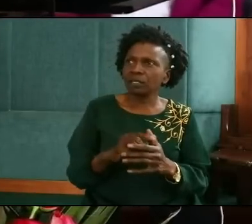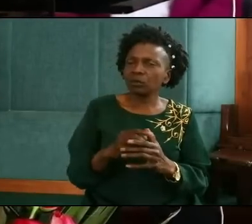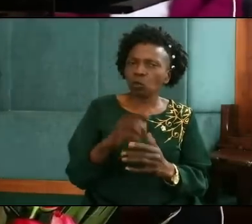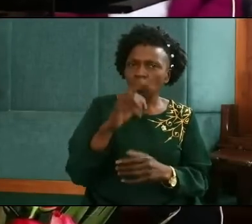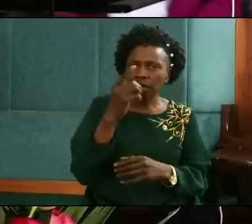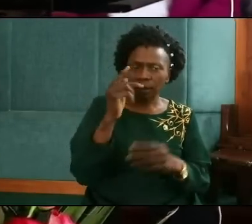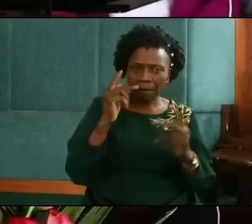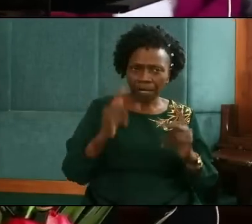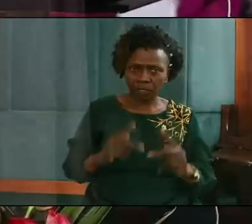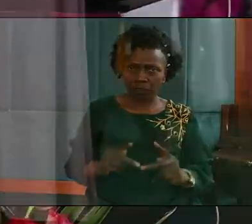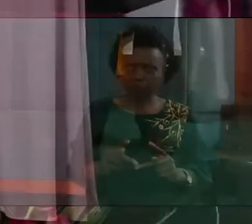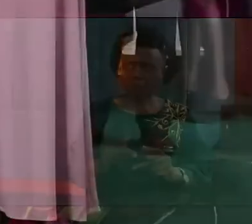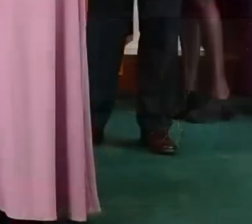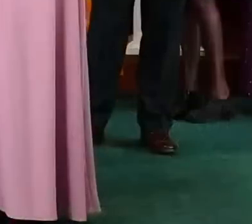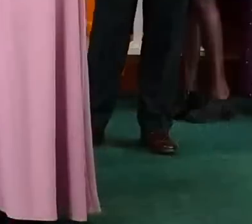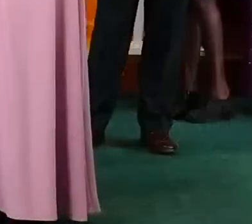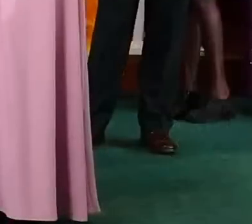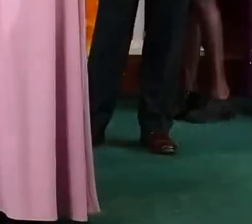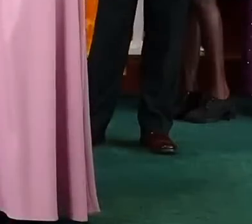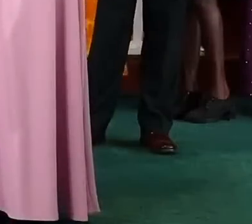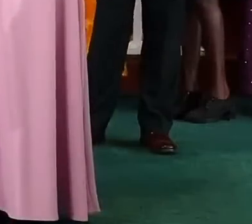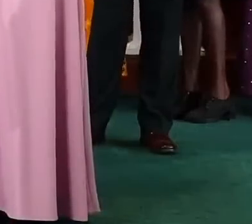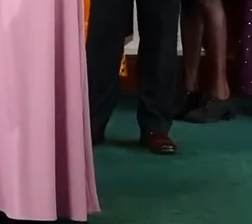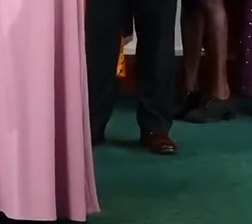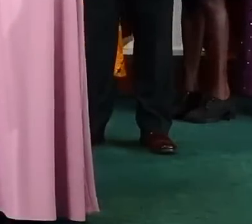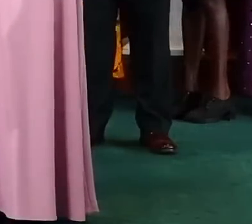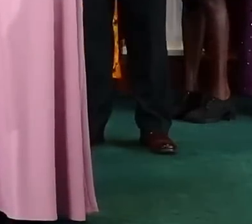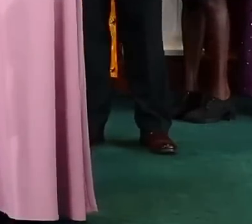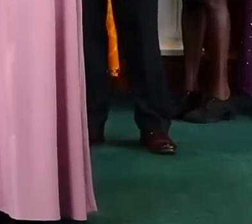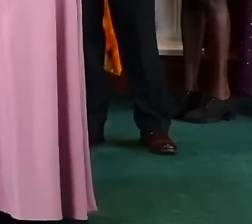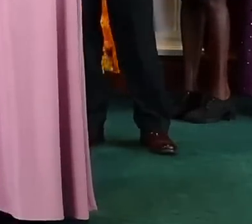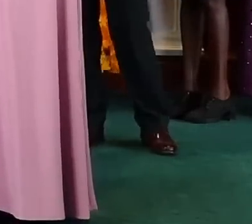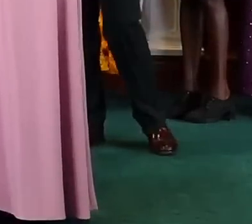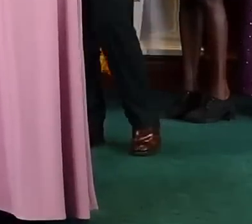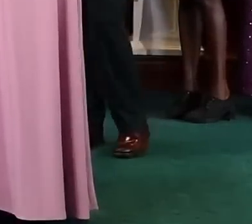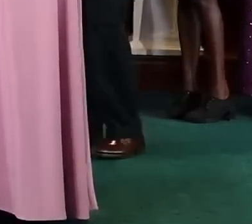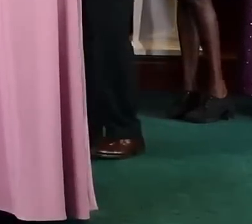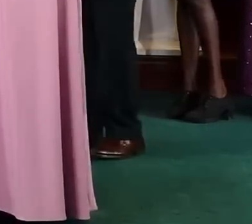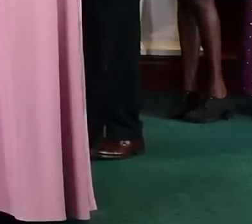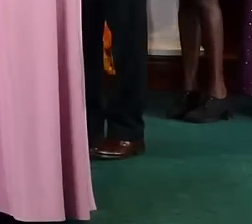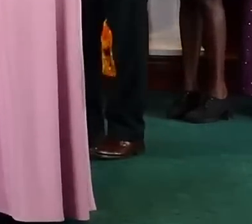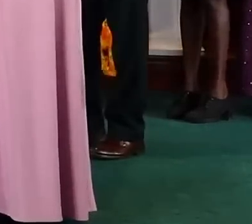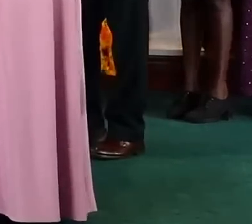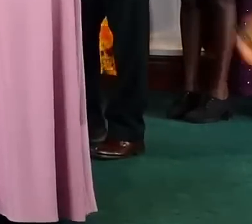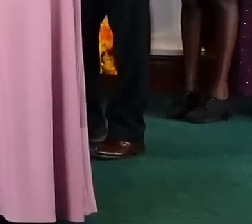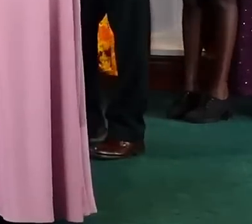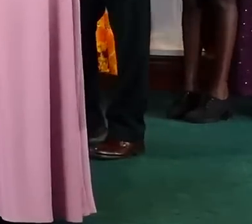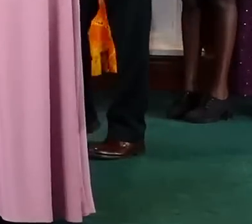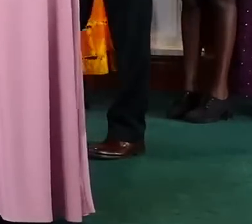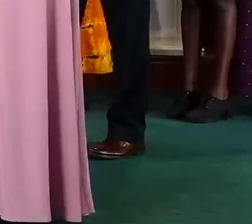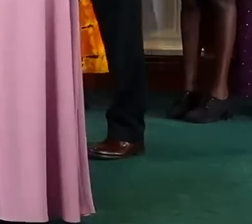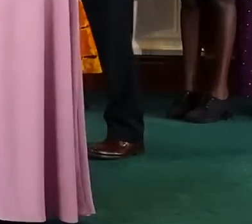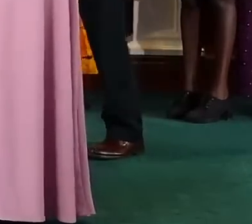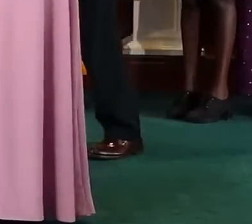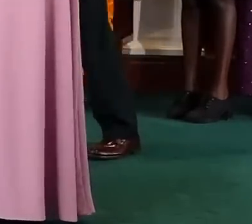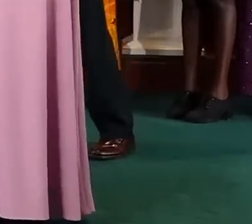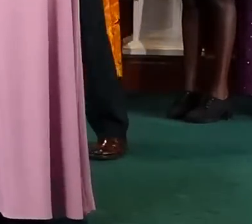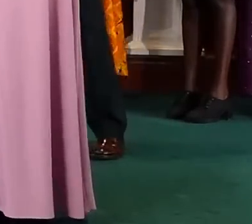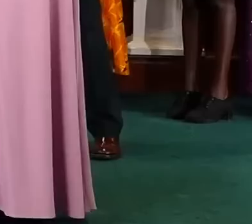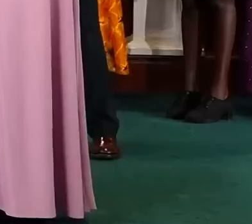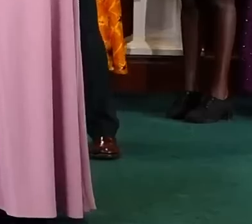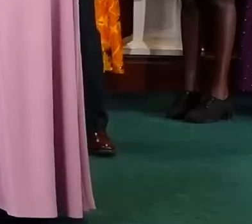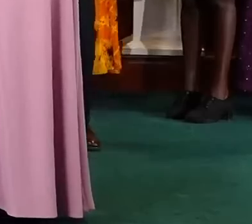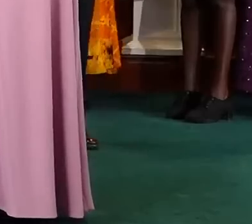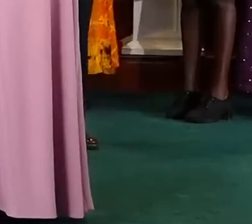away. I bless you, you're coming. I see you coming. Oh, my young people coming. Oh, you're